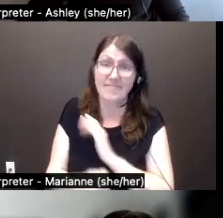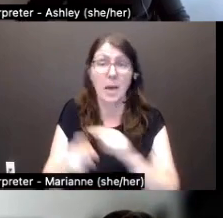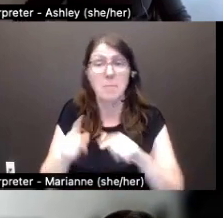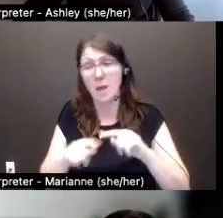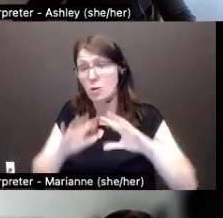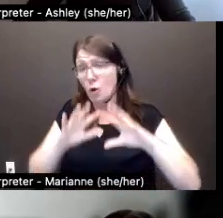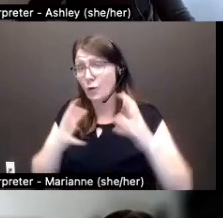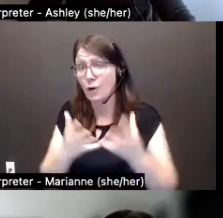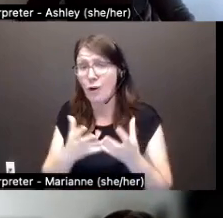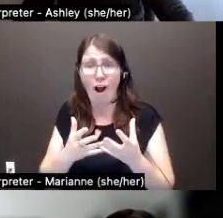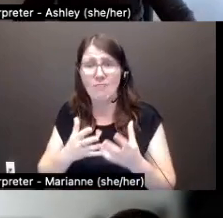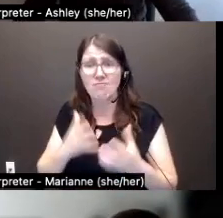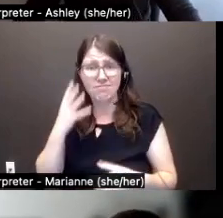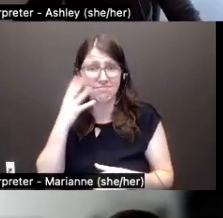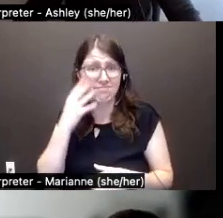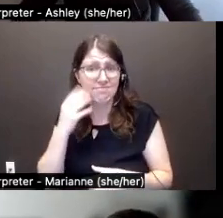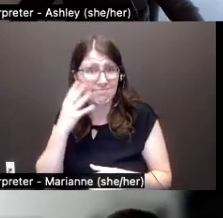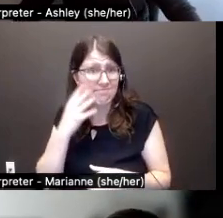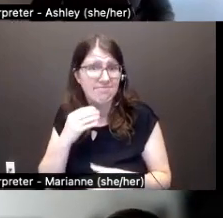honestly.